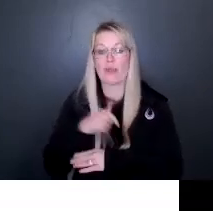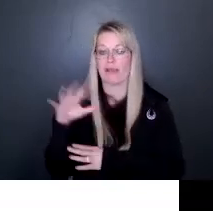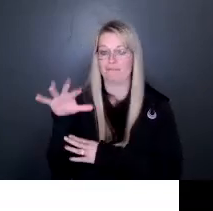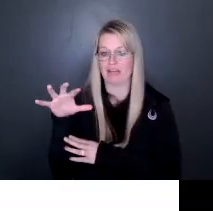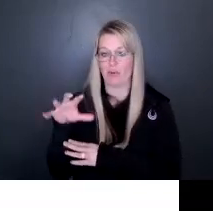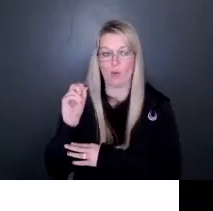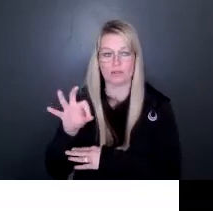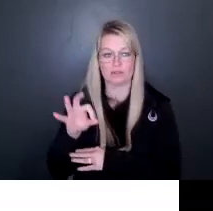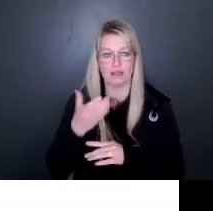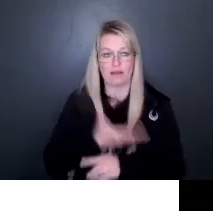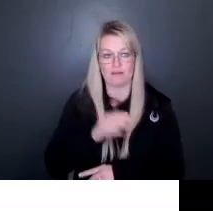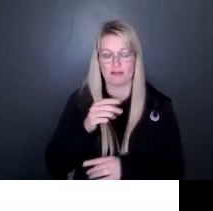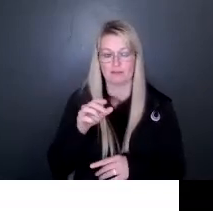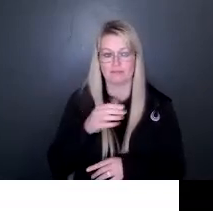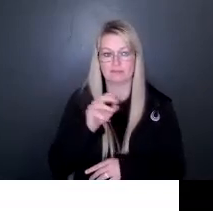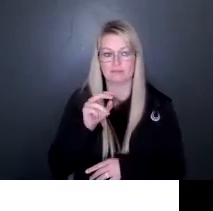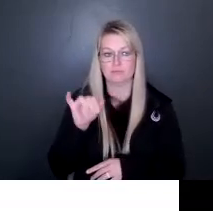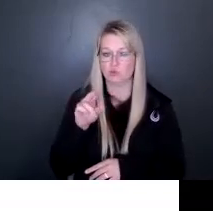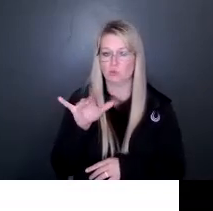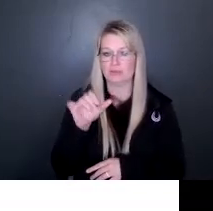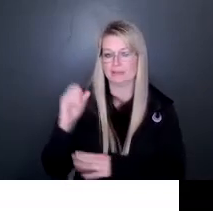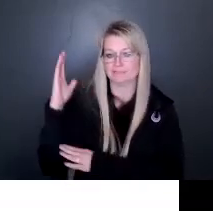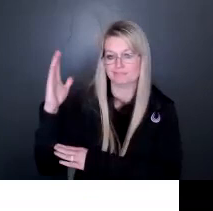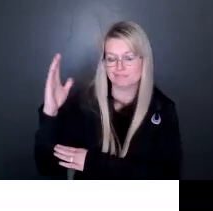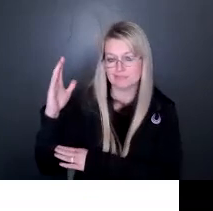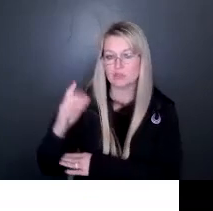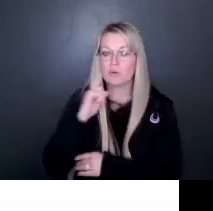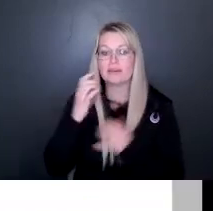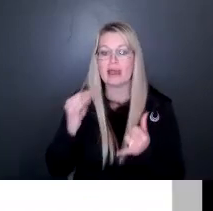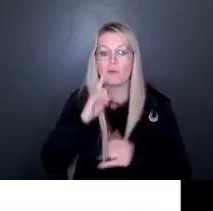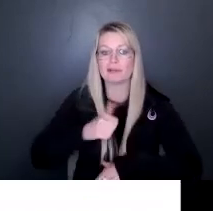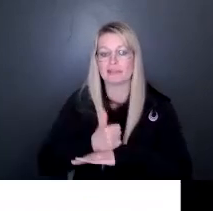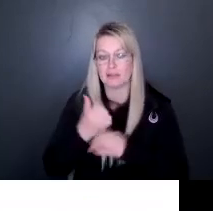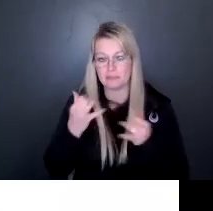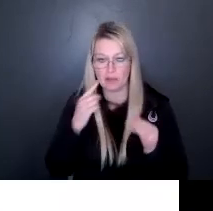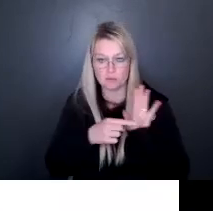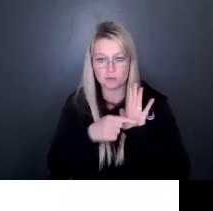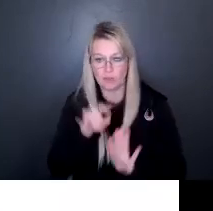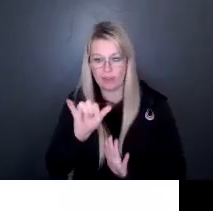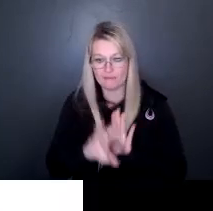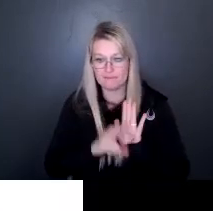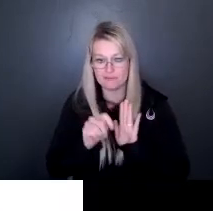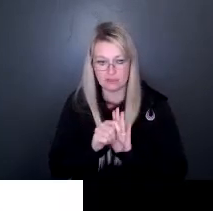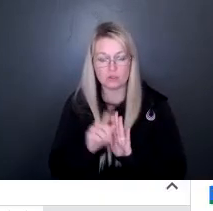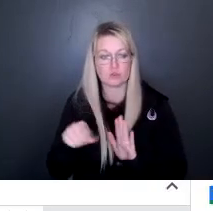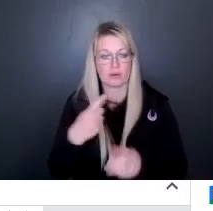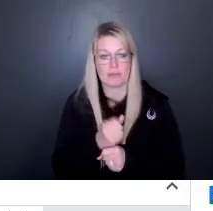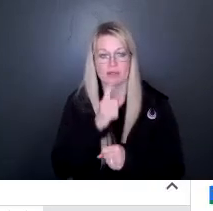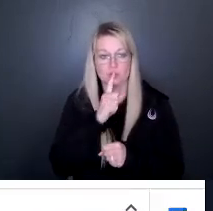of Mr. Namasano sharing his presentation. So I'm going to set that up right now. We just wanted to ensure